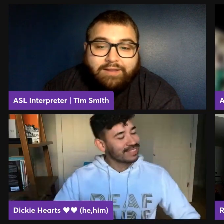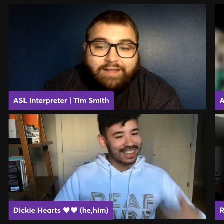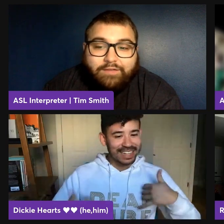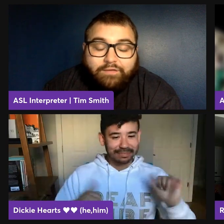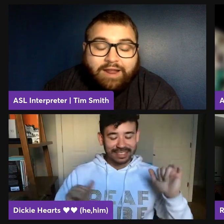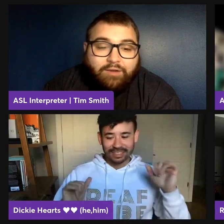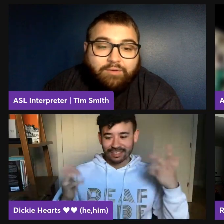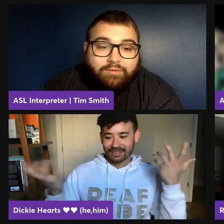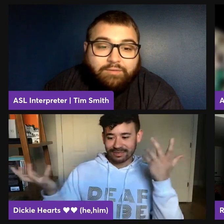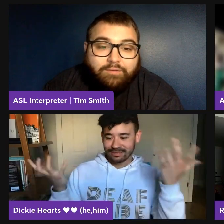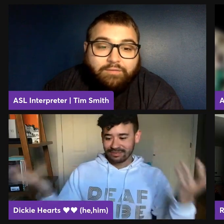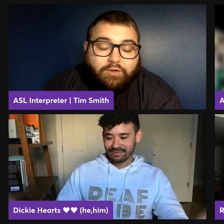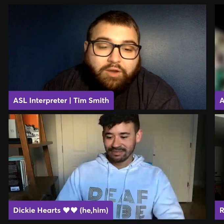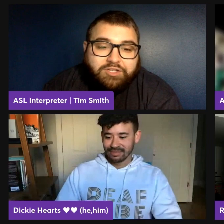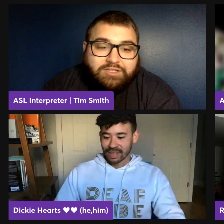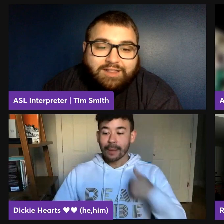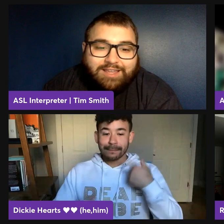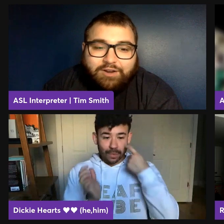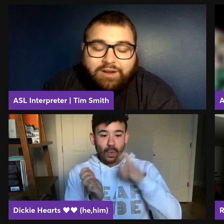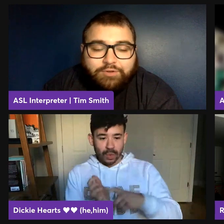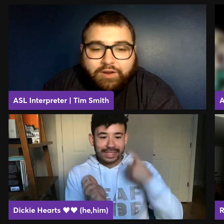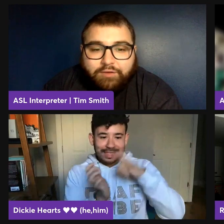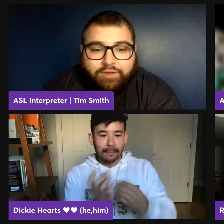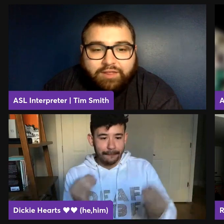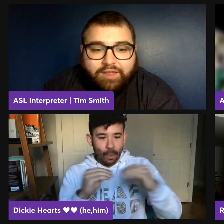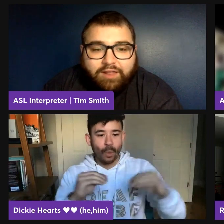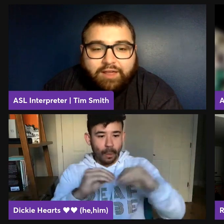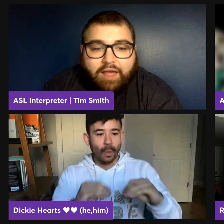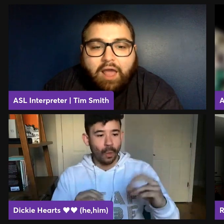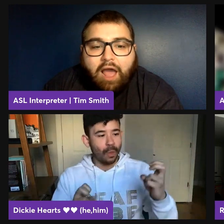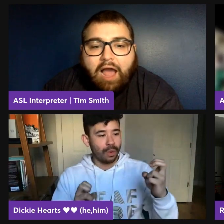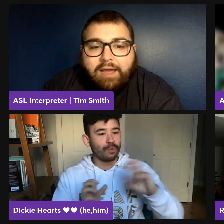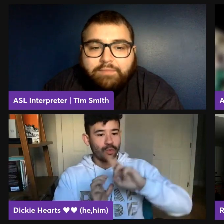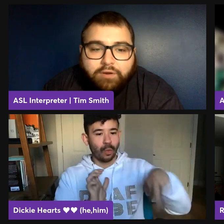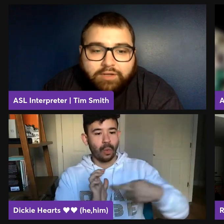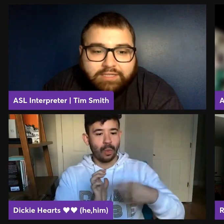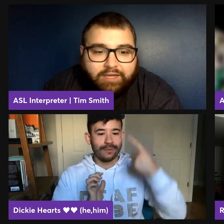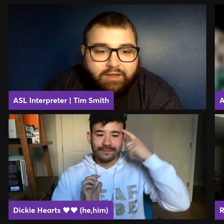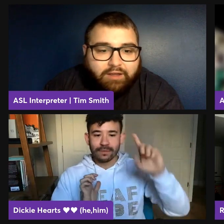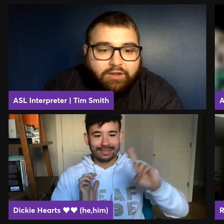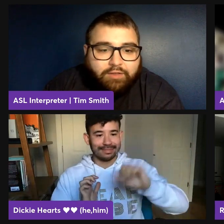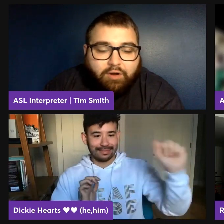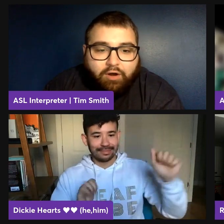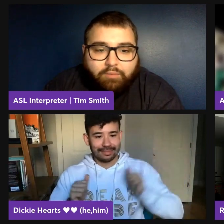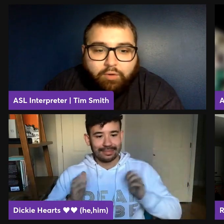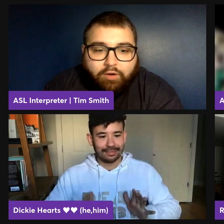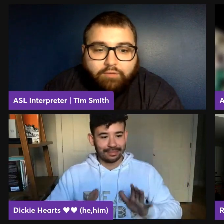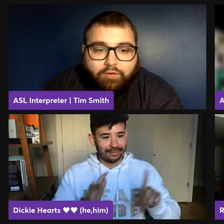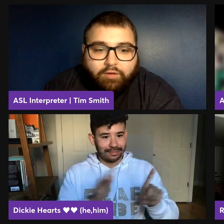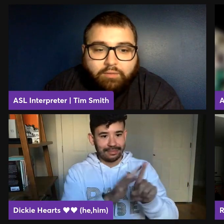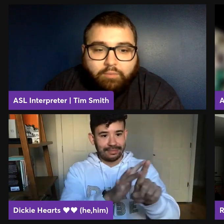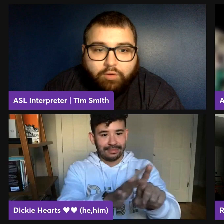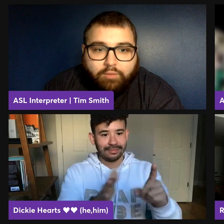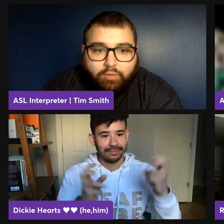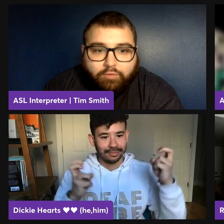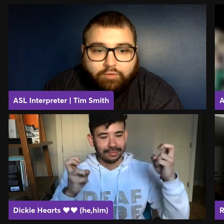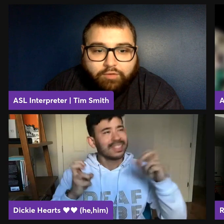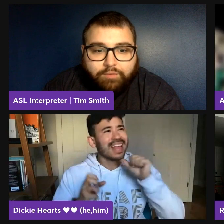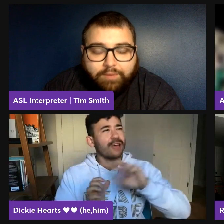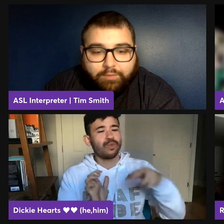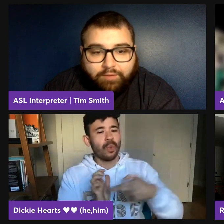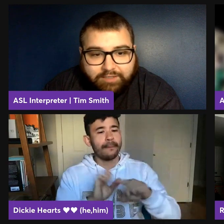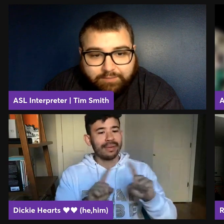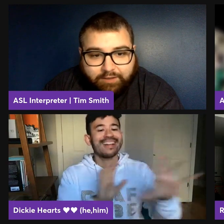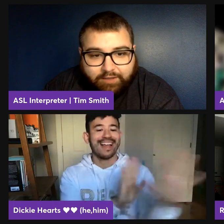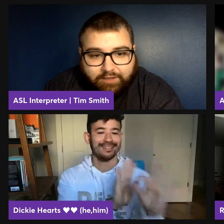But for now, for the question to theater, I'm trying to really think, like, I am noticing, you know, there are more and more roles